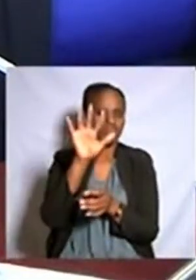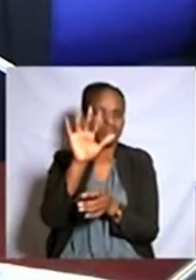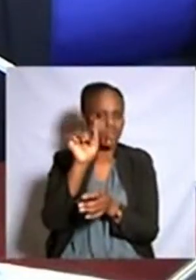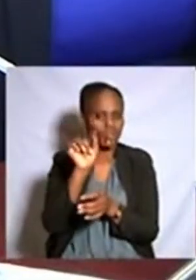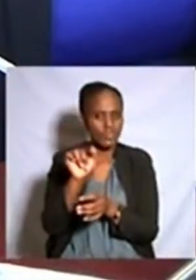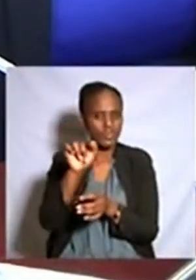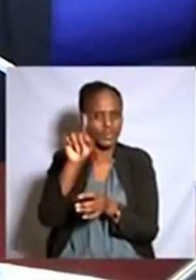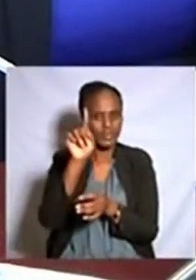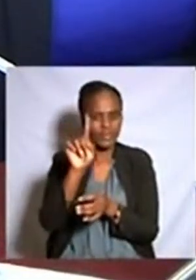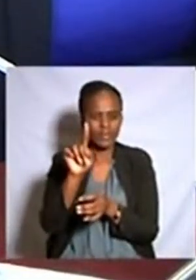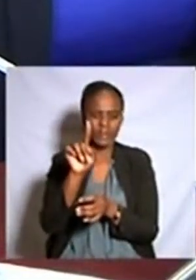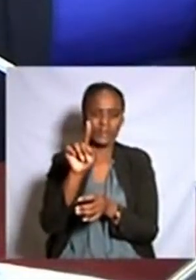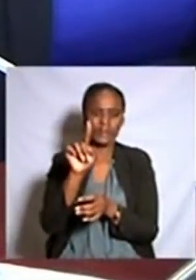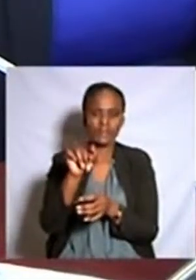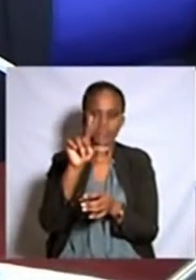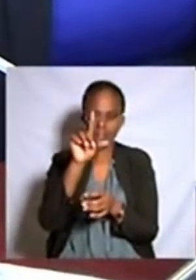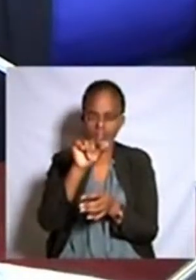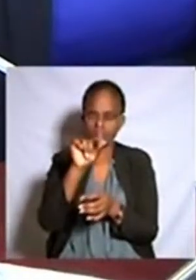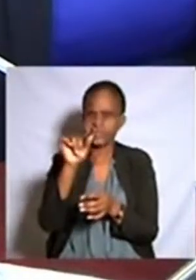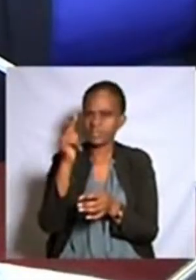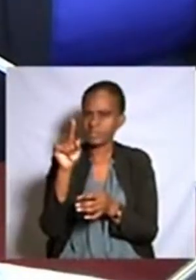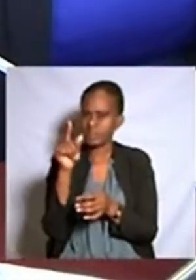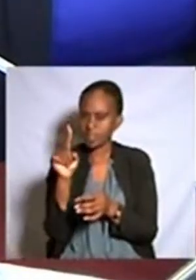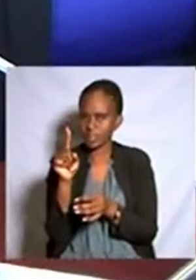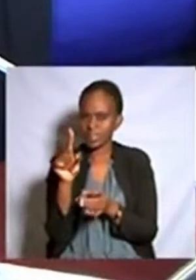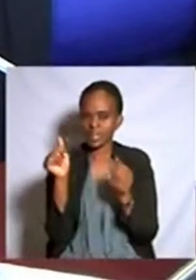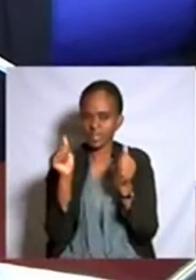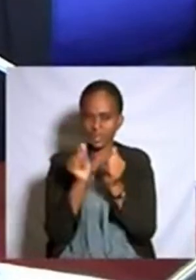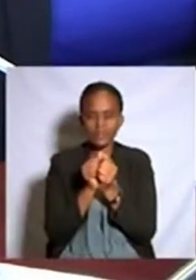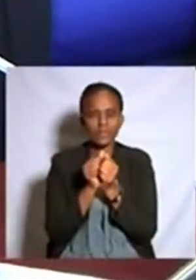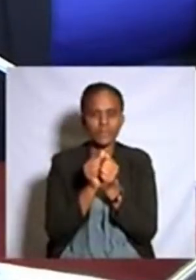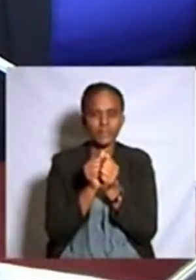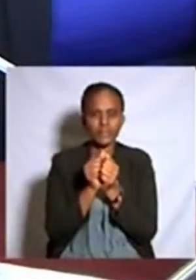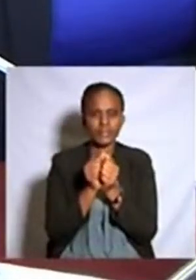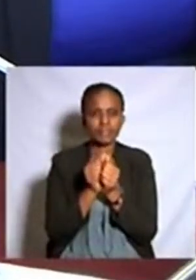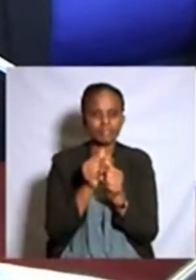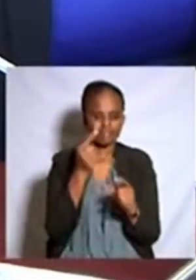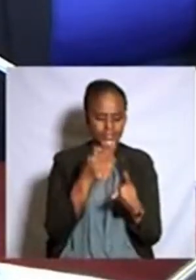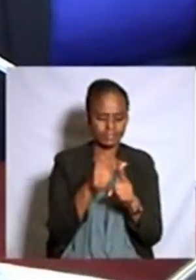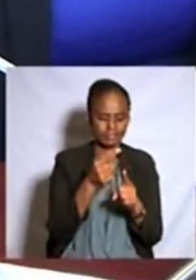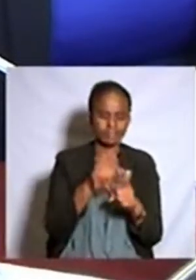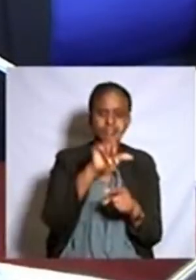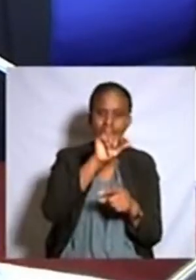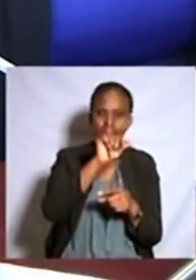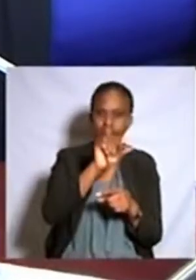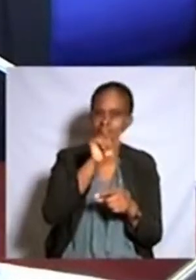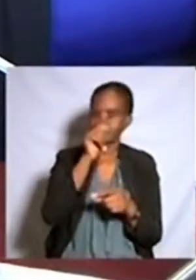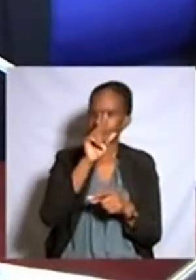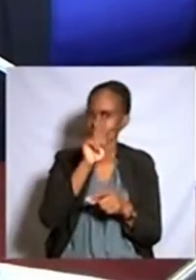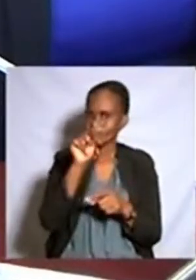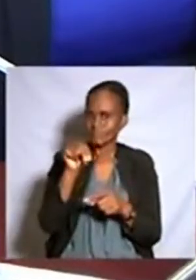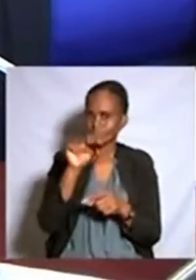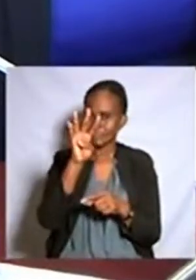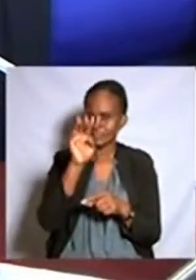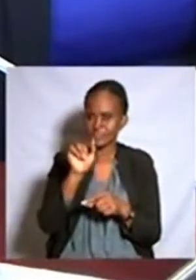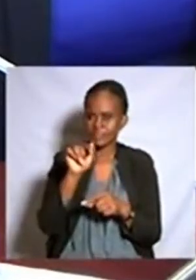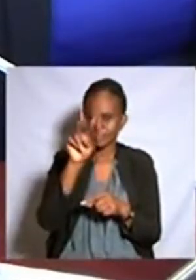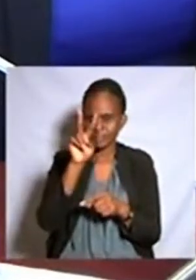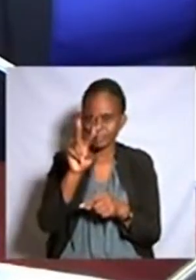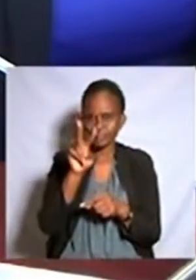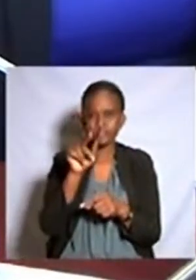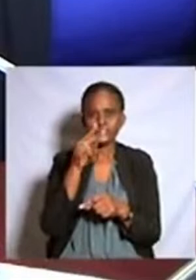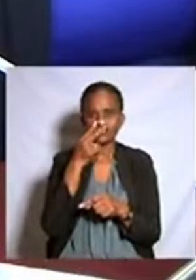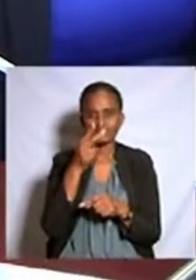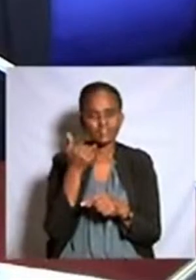5.1 in 2021, and in December 2022, 4.2. We see the non-performing